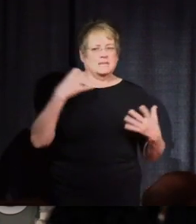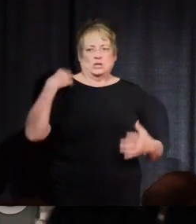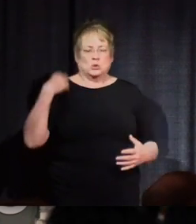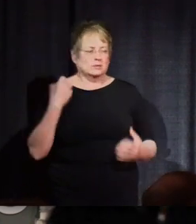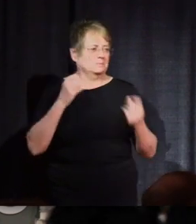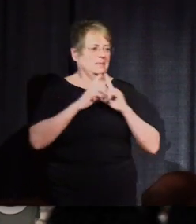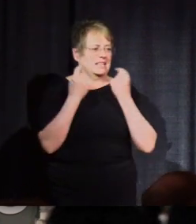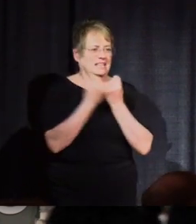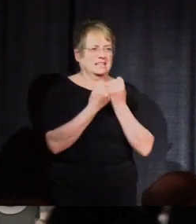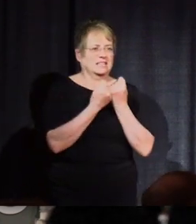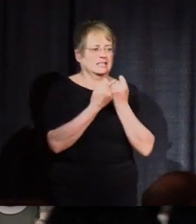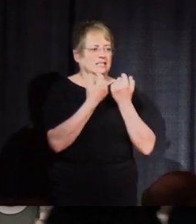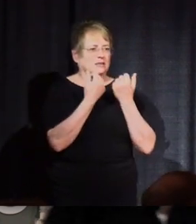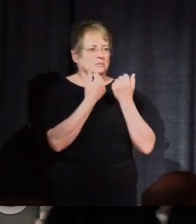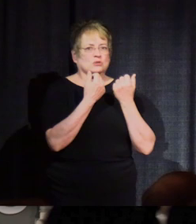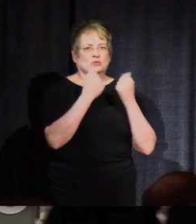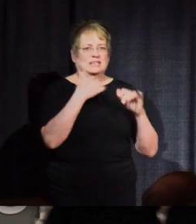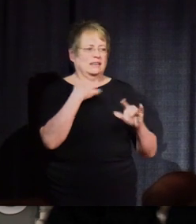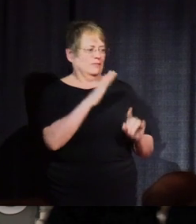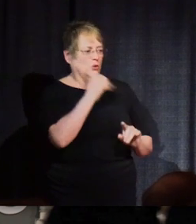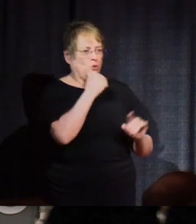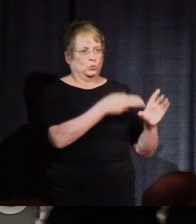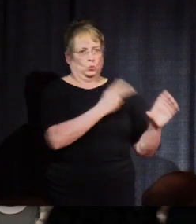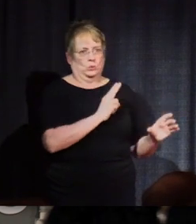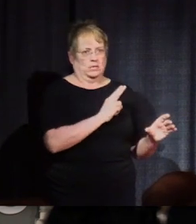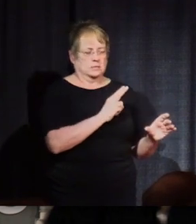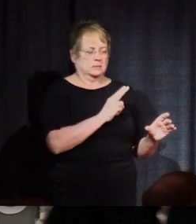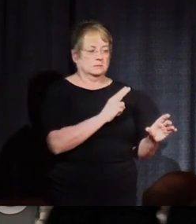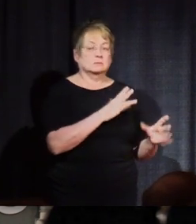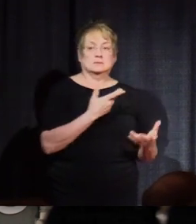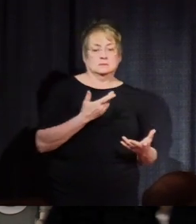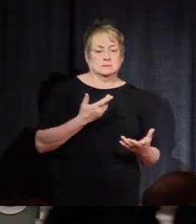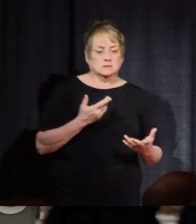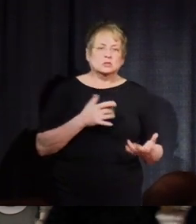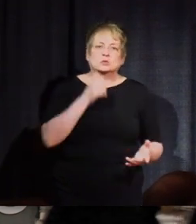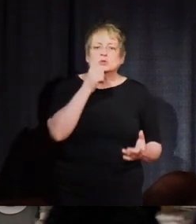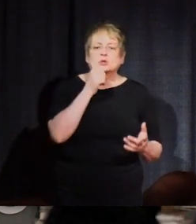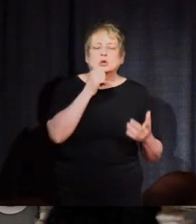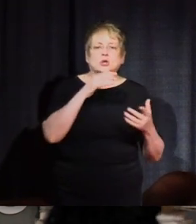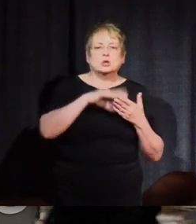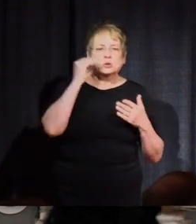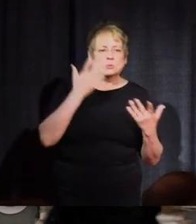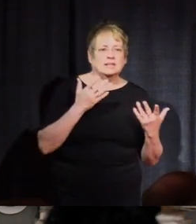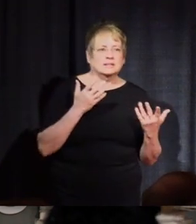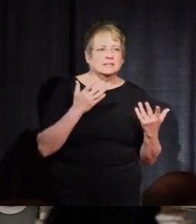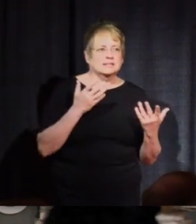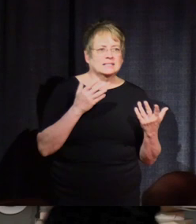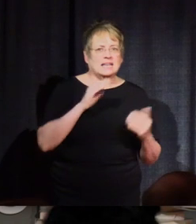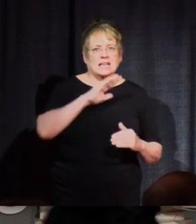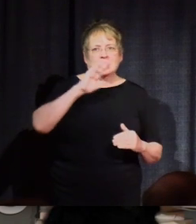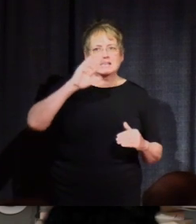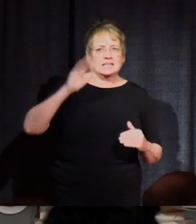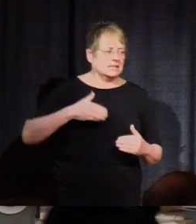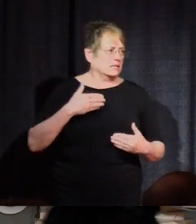teams did everything they could to get their girl to quit the team so as a girl you learn the trick is to never give